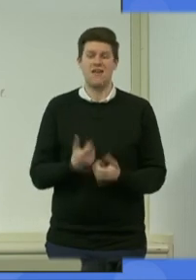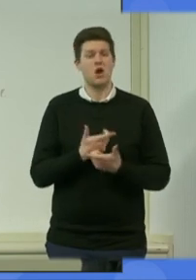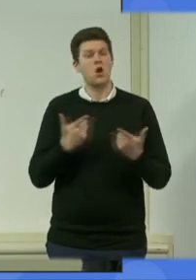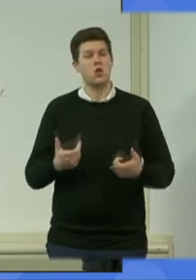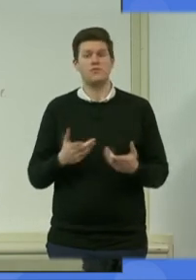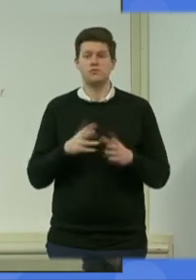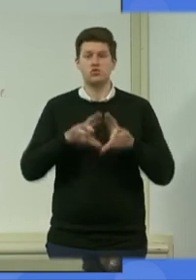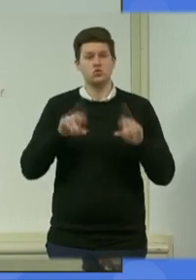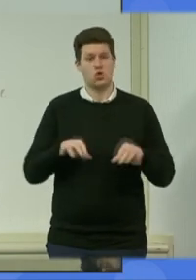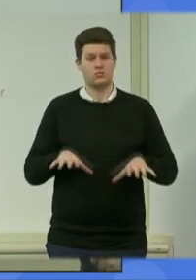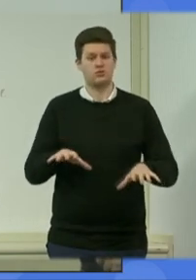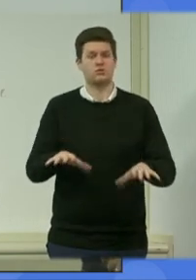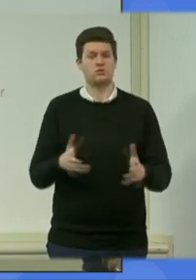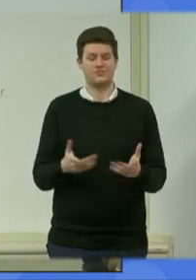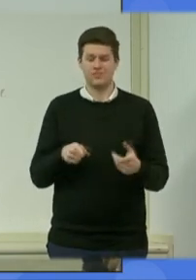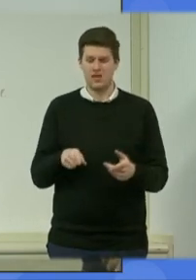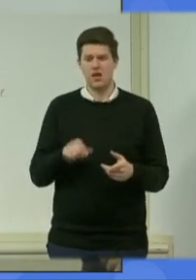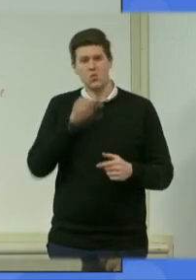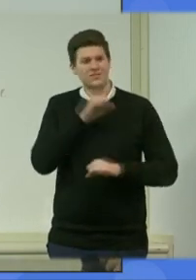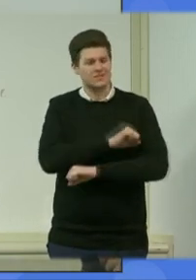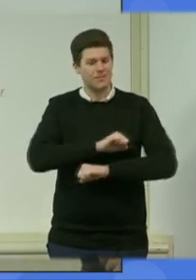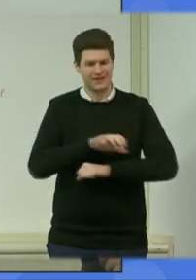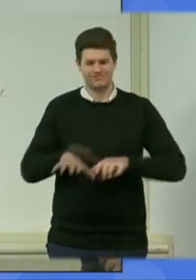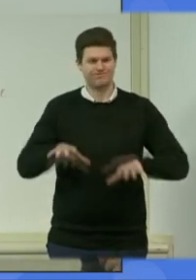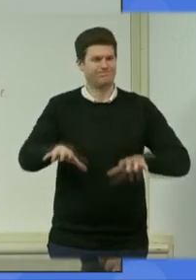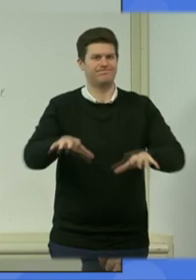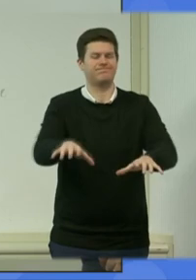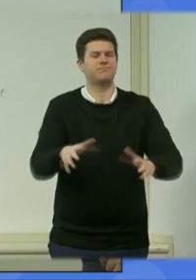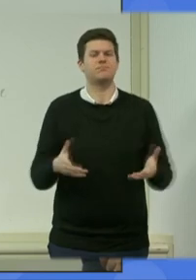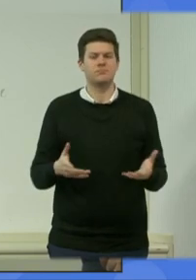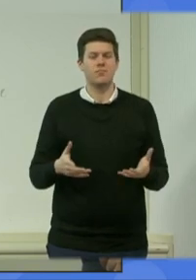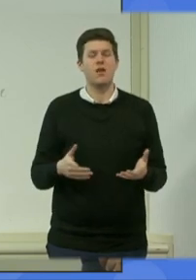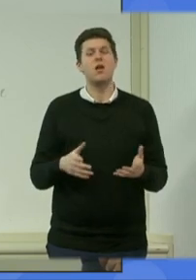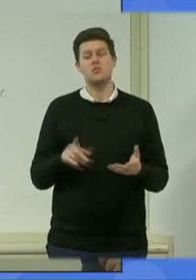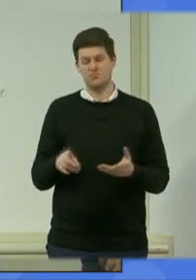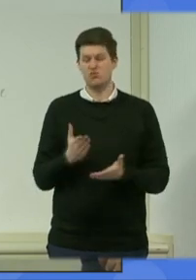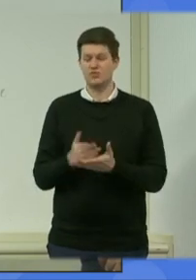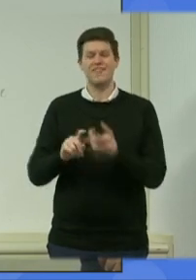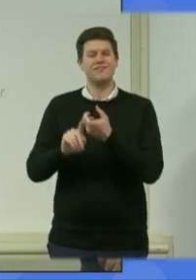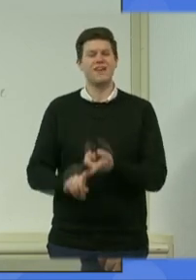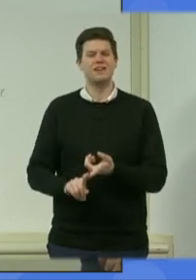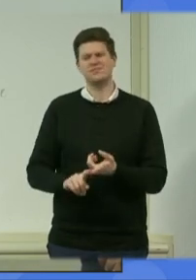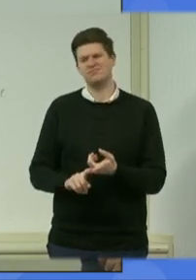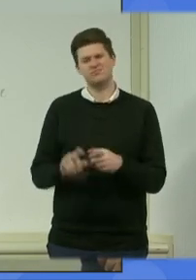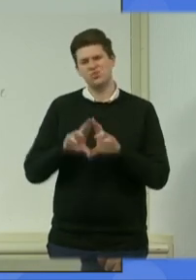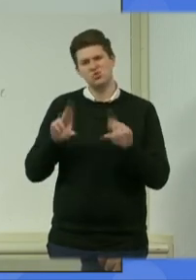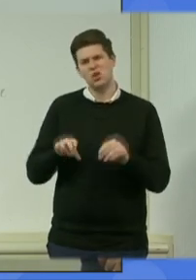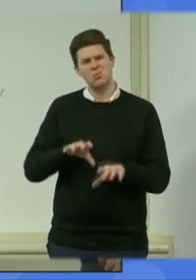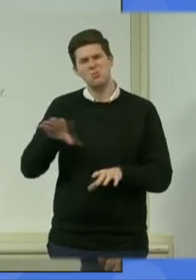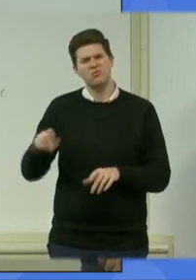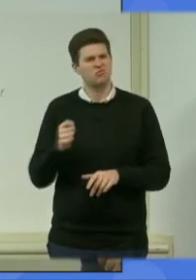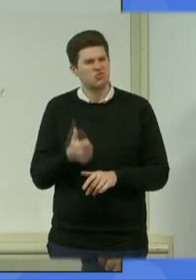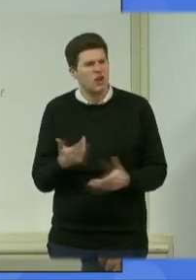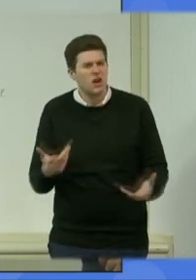property. Property, as is outlined, is a great thing to tax because it's really hard to move your shop, except, of course, that generally